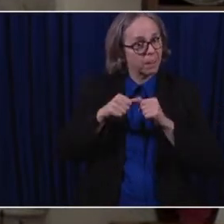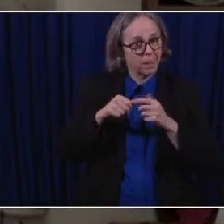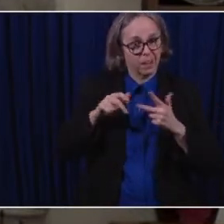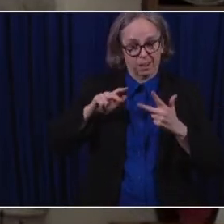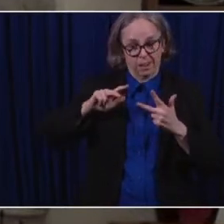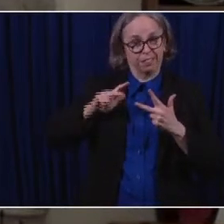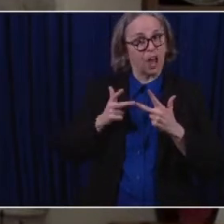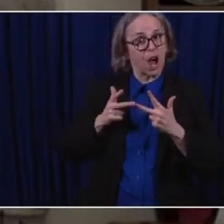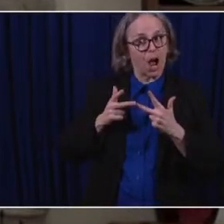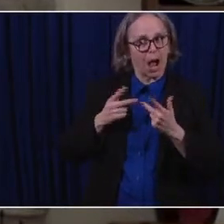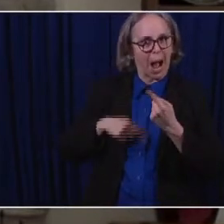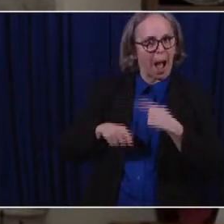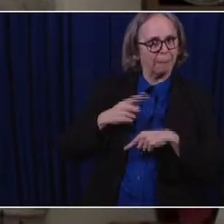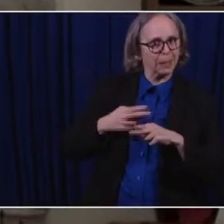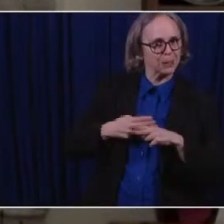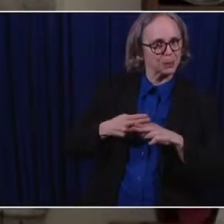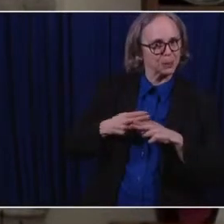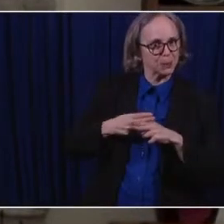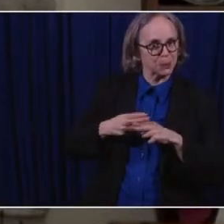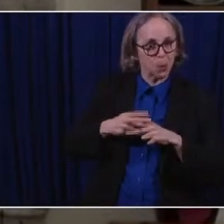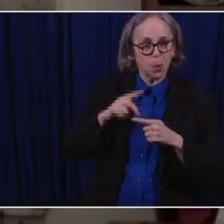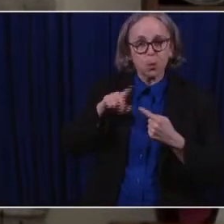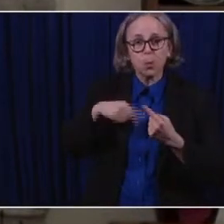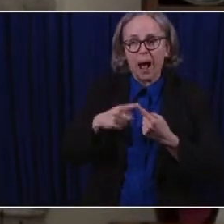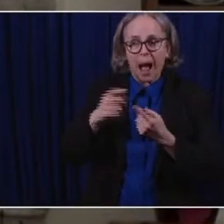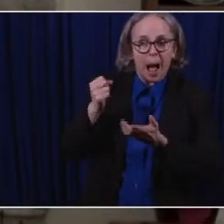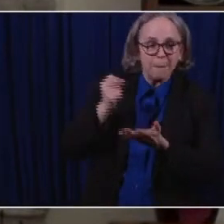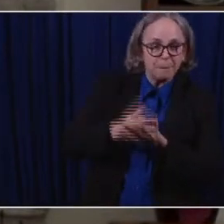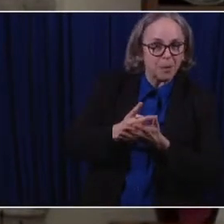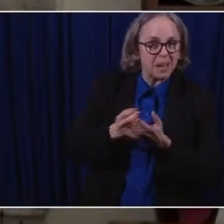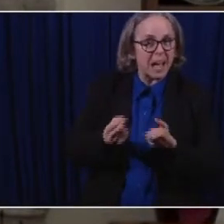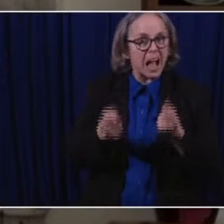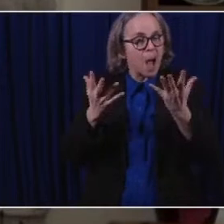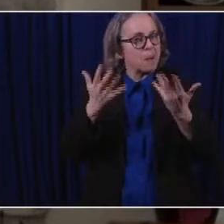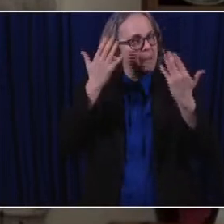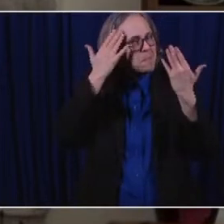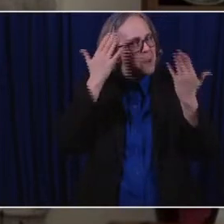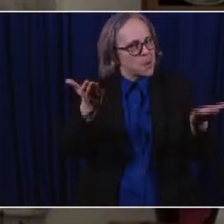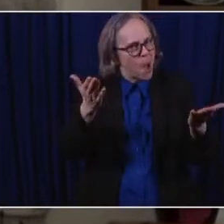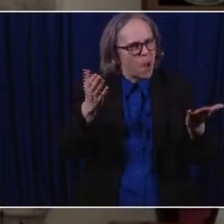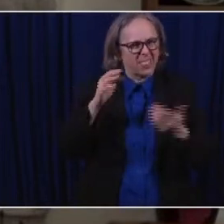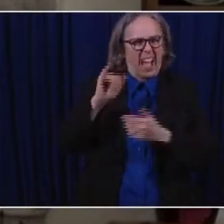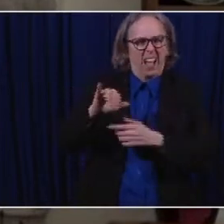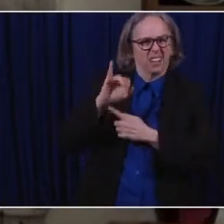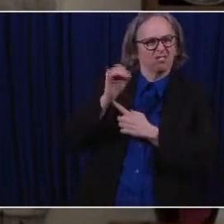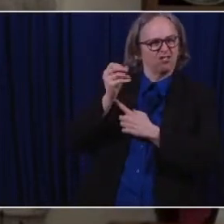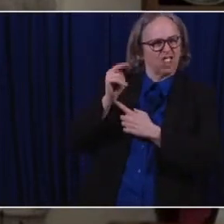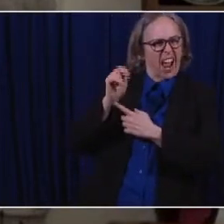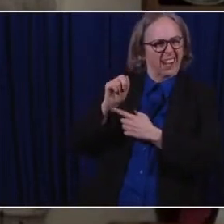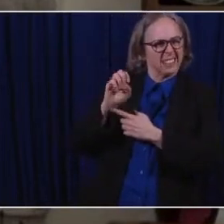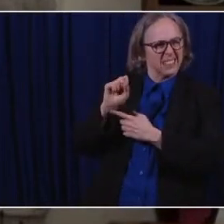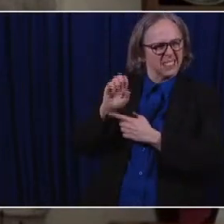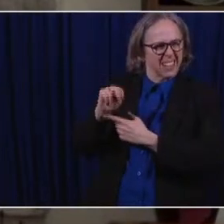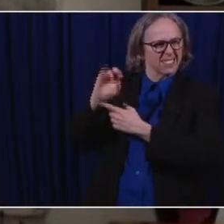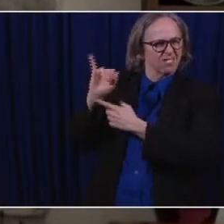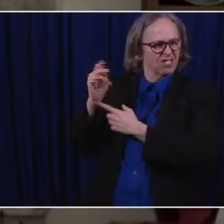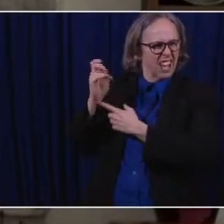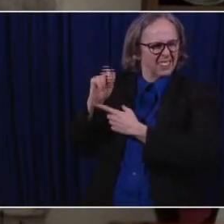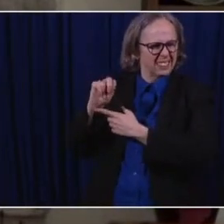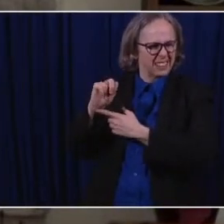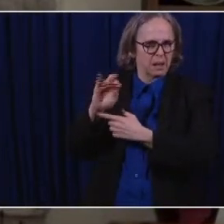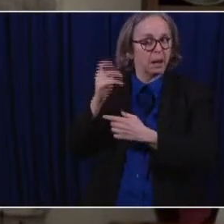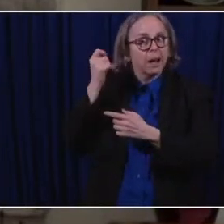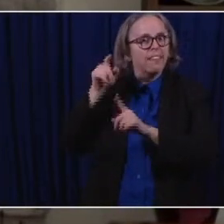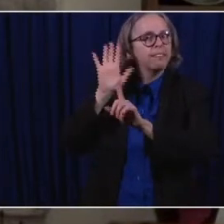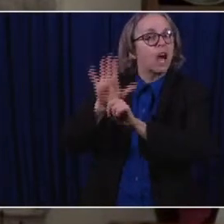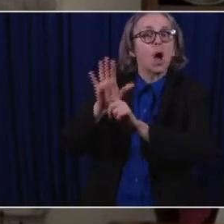those will be when they kick in. Part of it, I suppose, is going to be whether it's one shot or two shot. We hope it's the one shot, and that